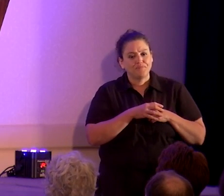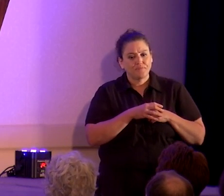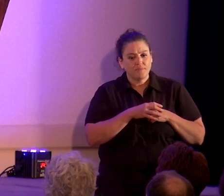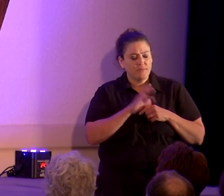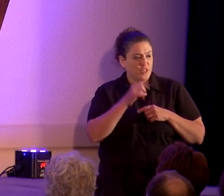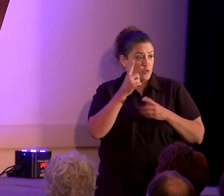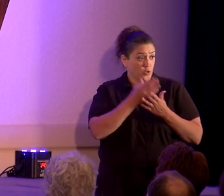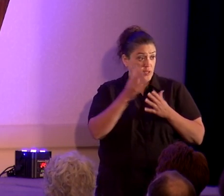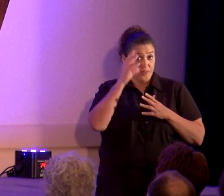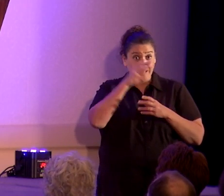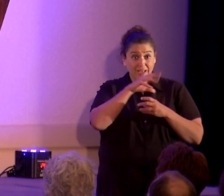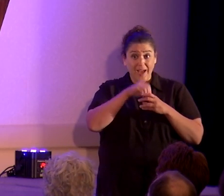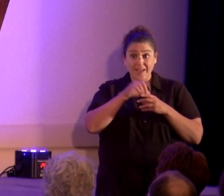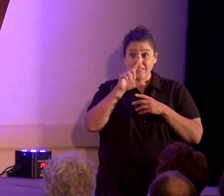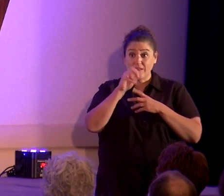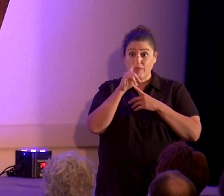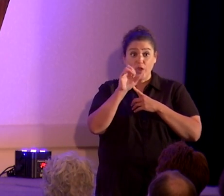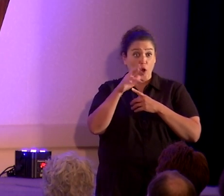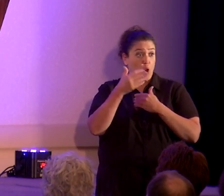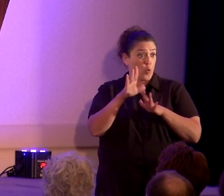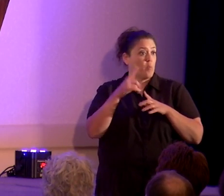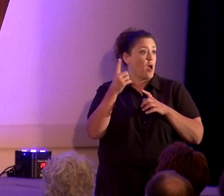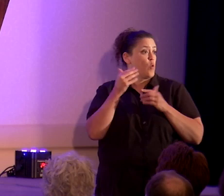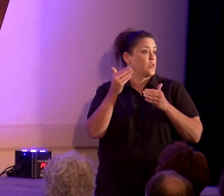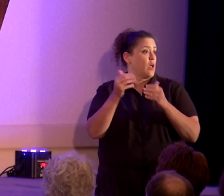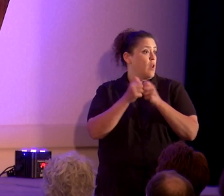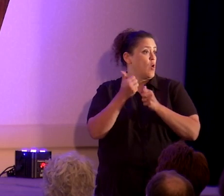the guys in the locker room, I always got along with